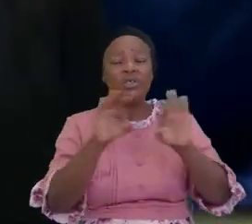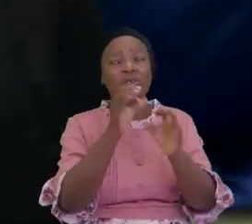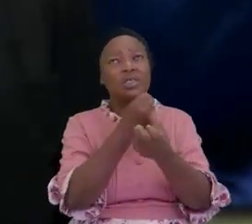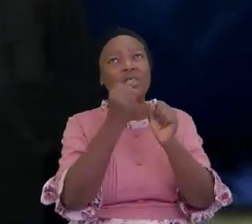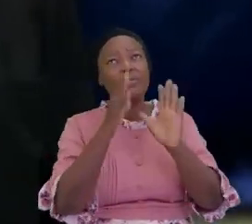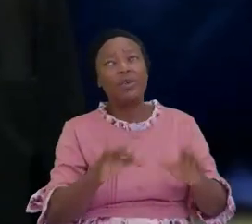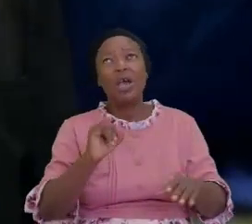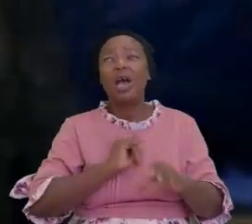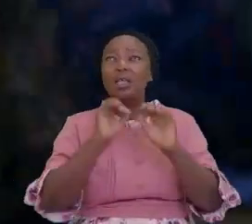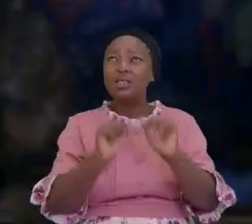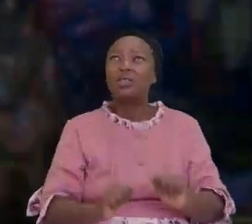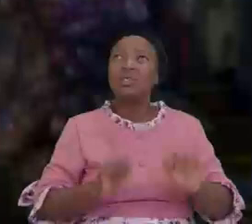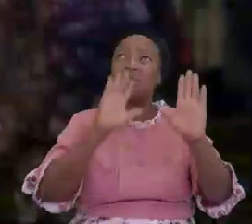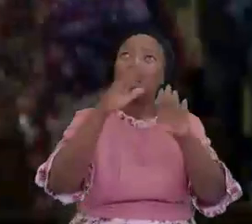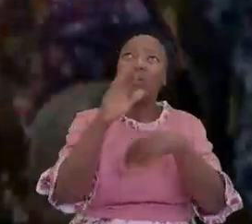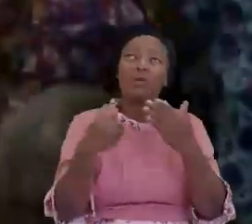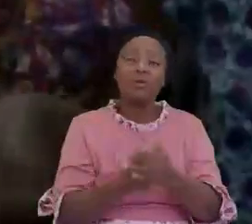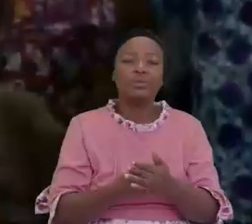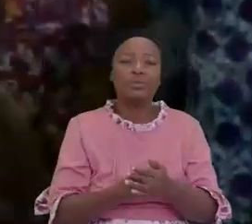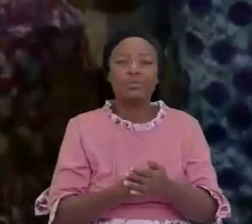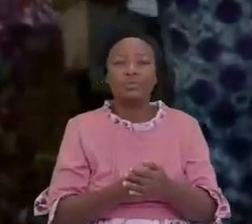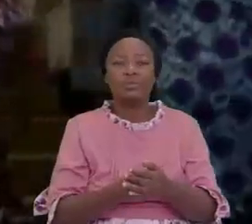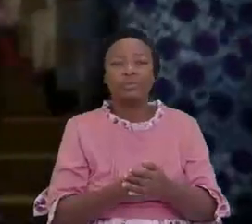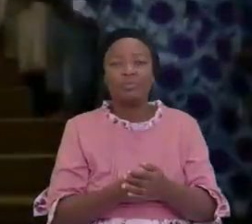I surrender all.